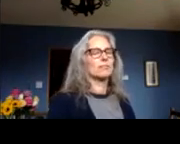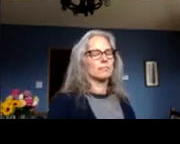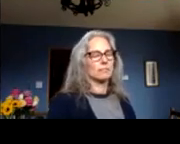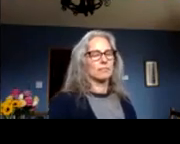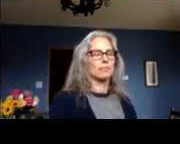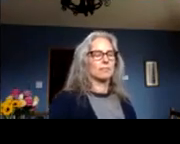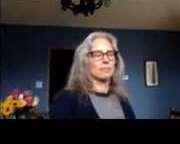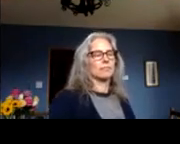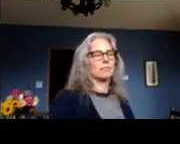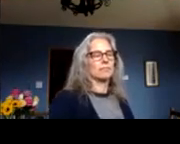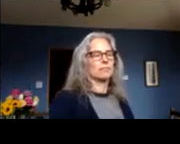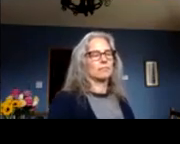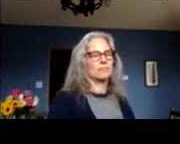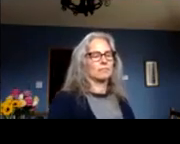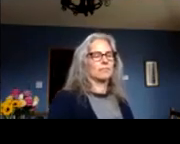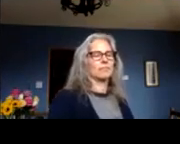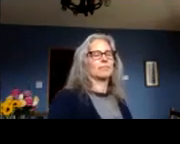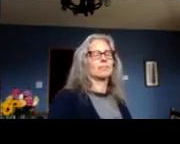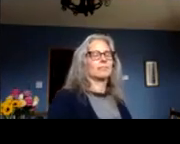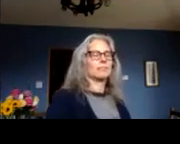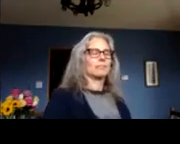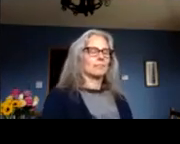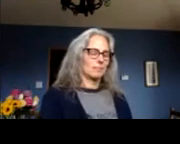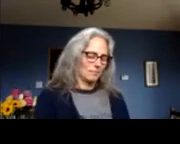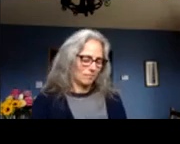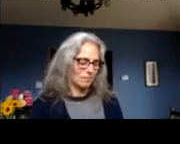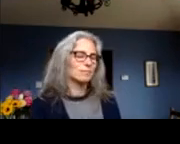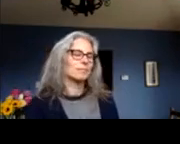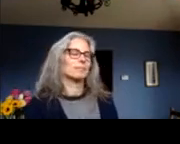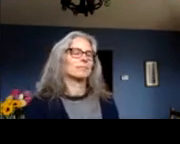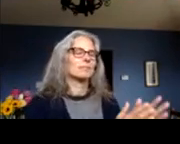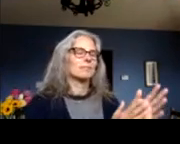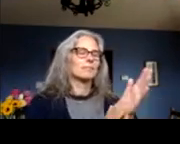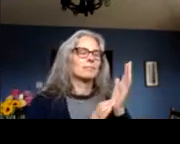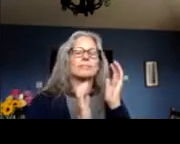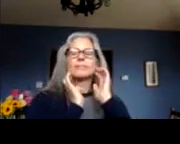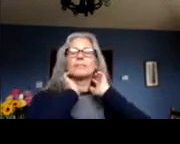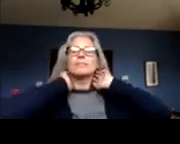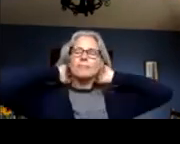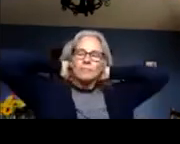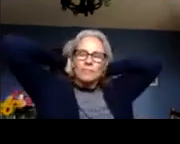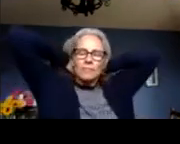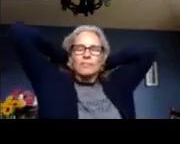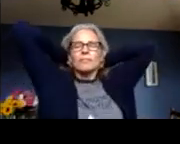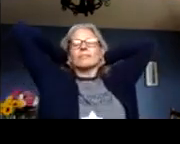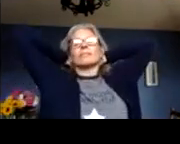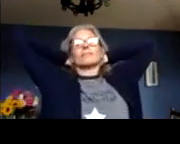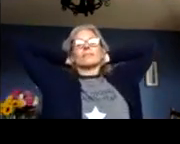any questions at any point in time, please come by office hours. Office hours are staffed by digital learning team